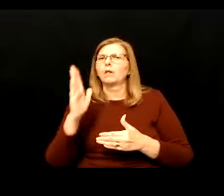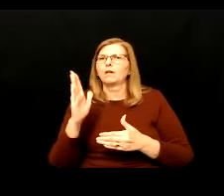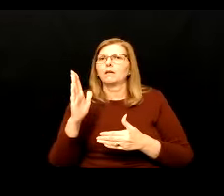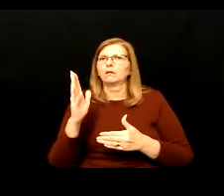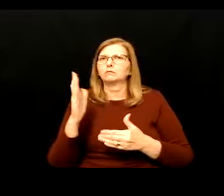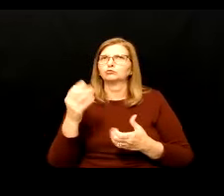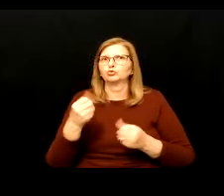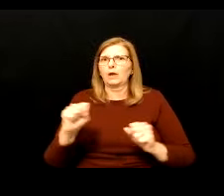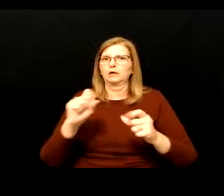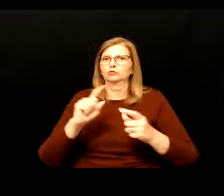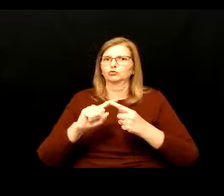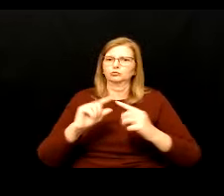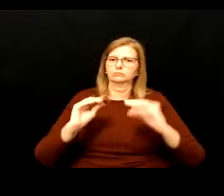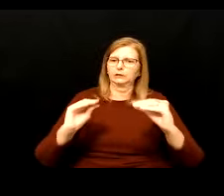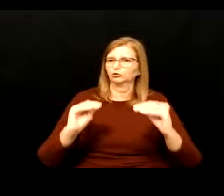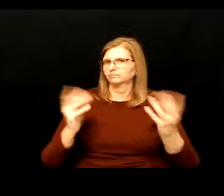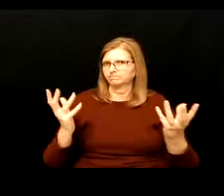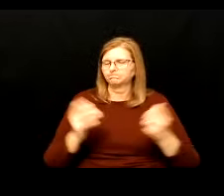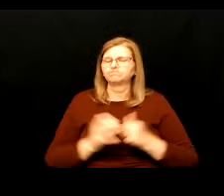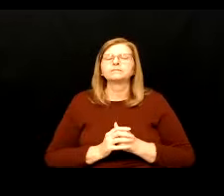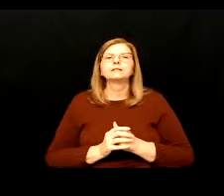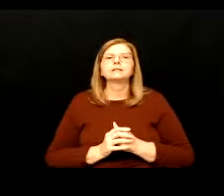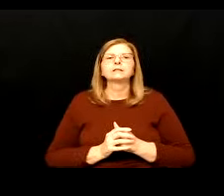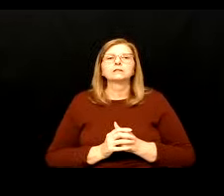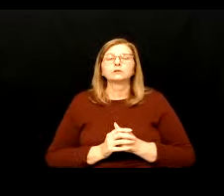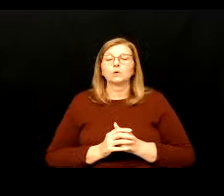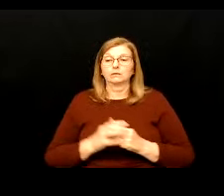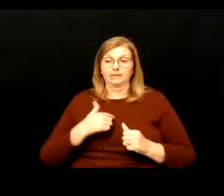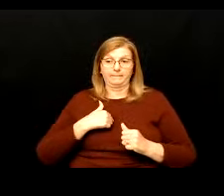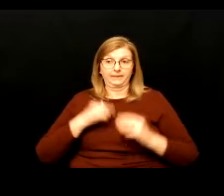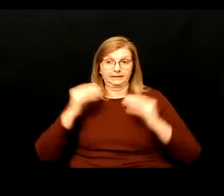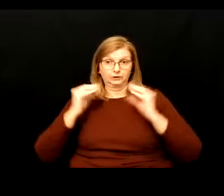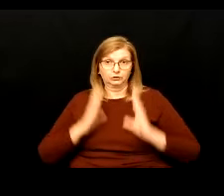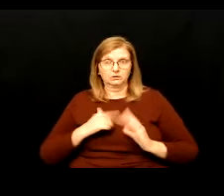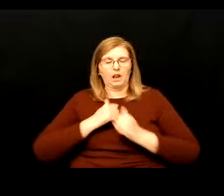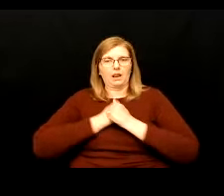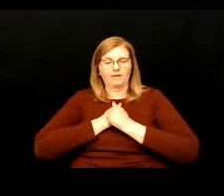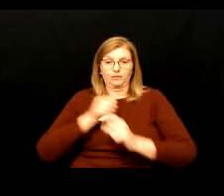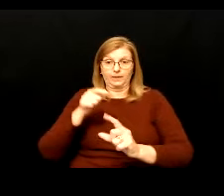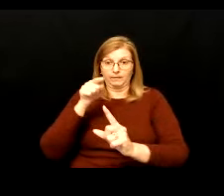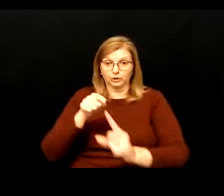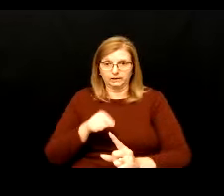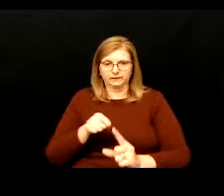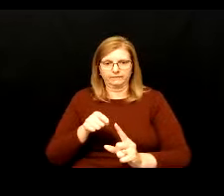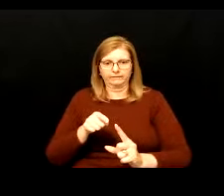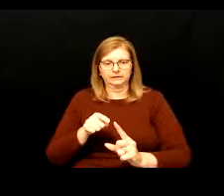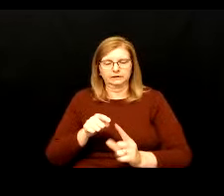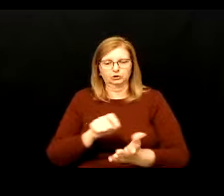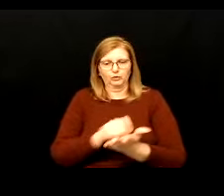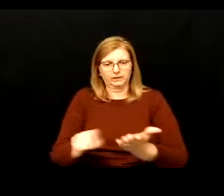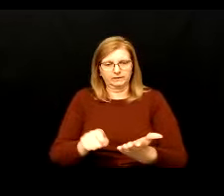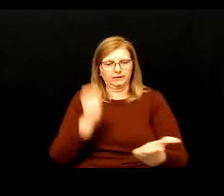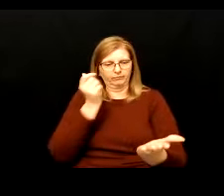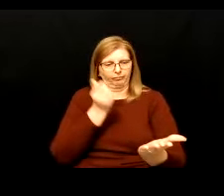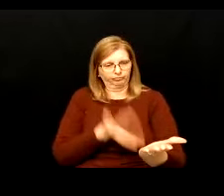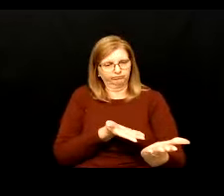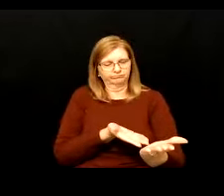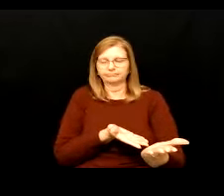trying to meet. And so as a teacher, I love when an objective is written down for me,